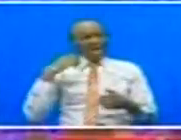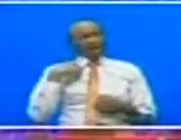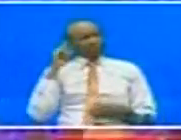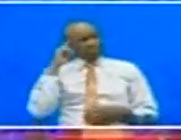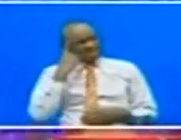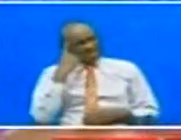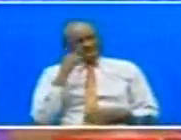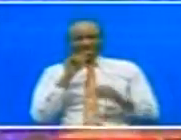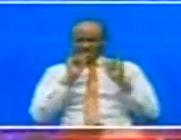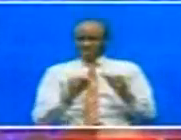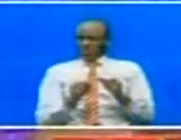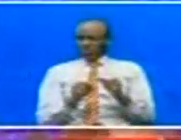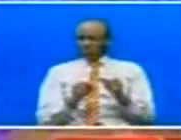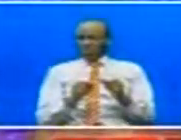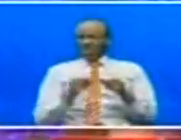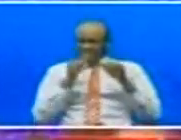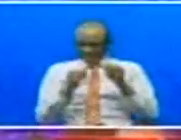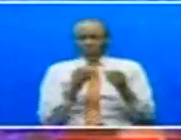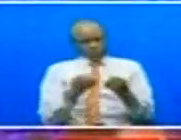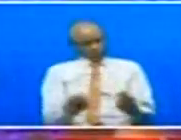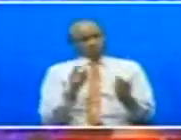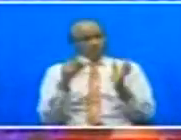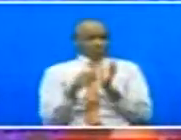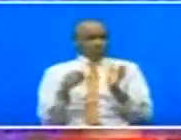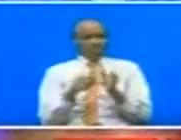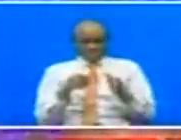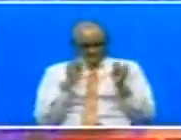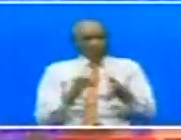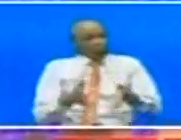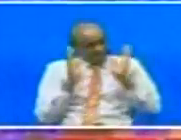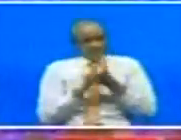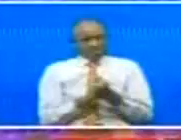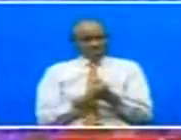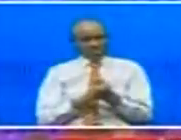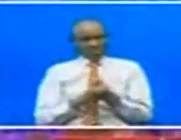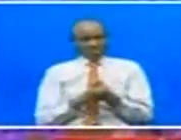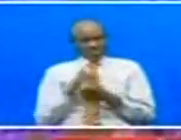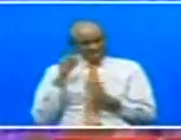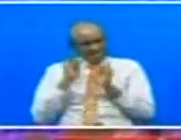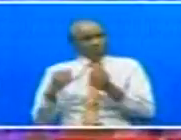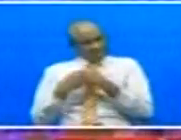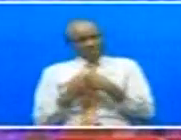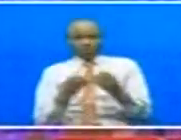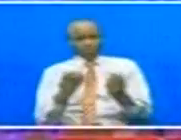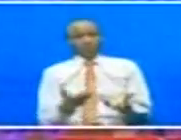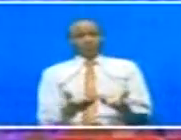out new solutions which are sort of adaptive to the new challenges that we're